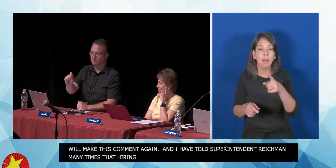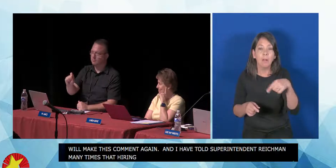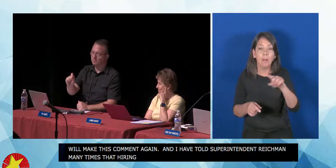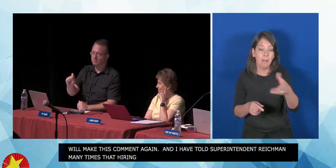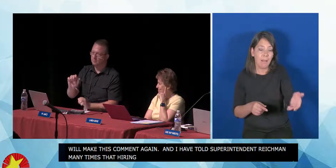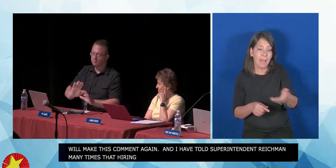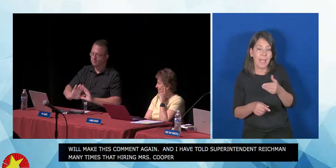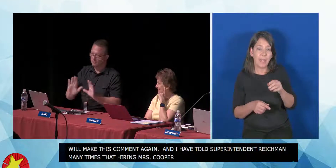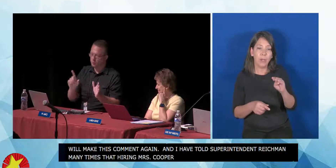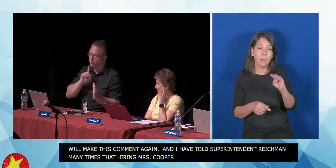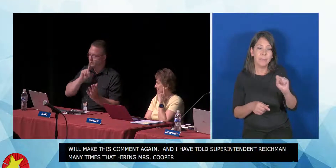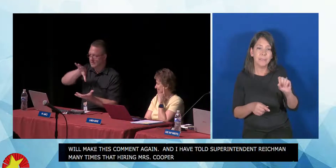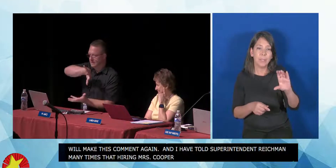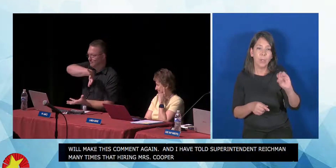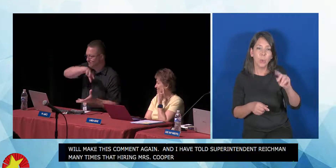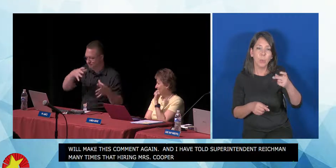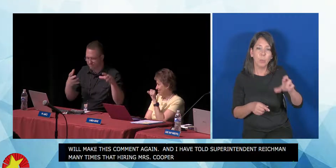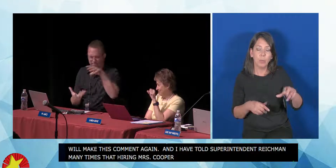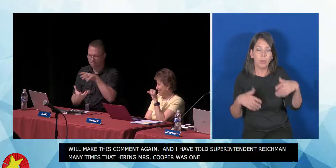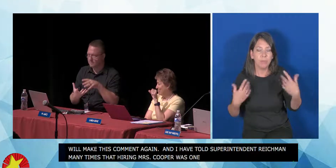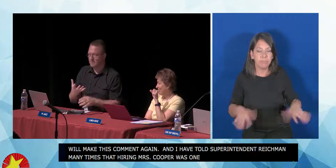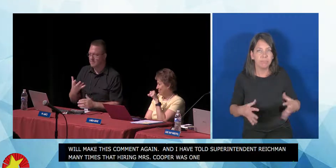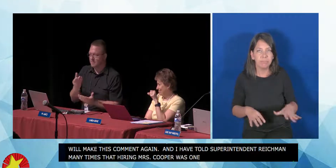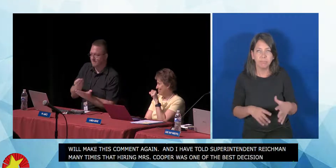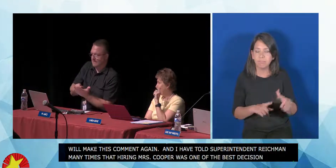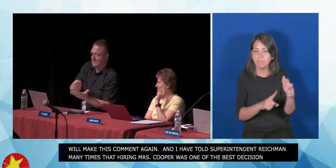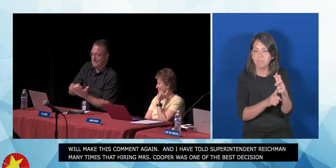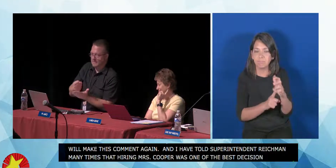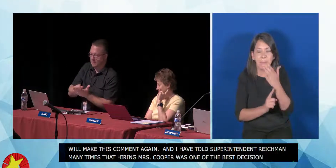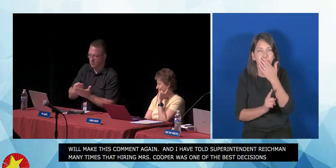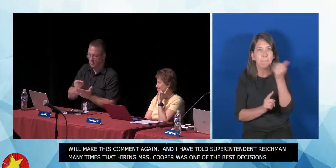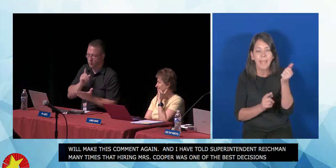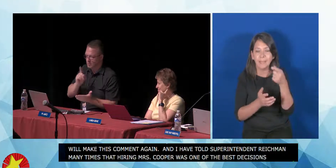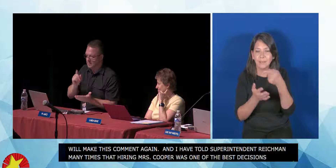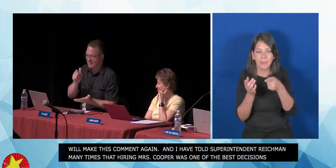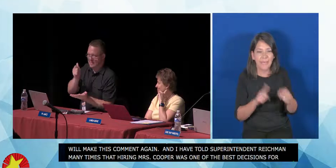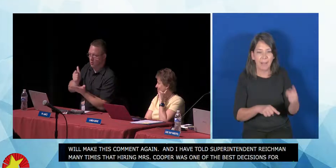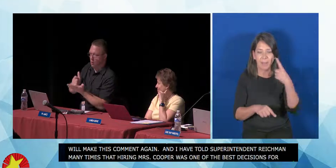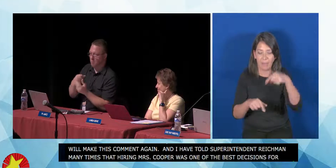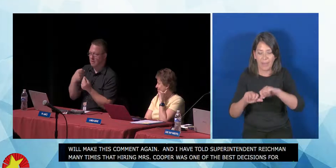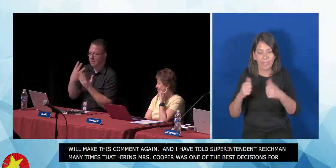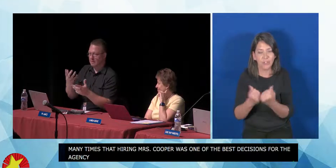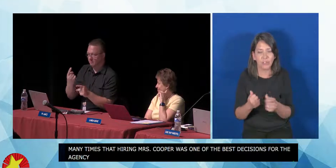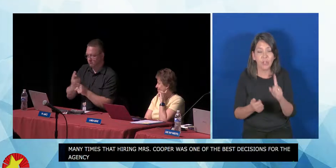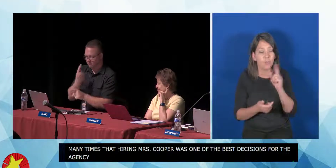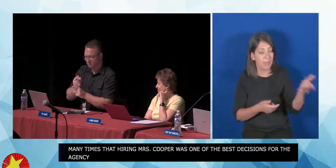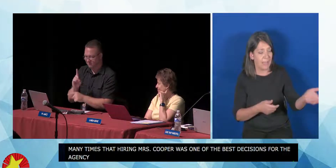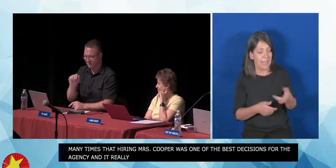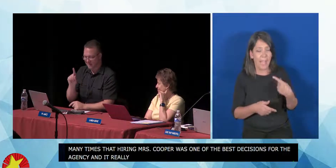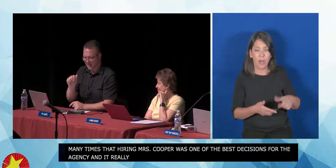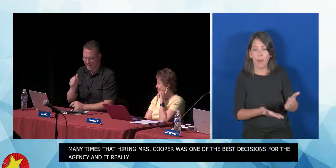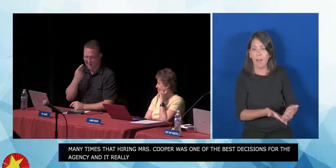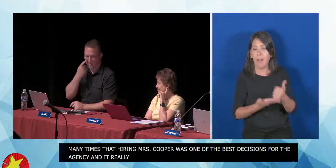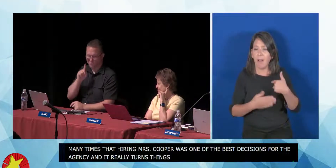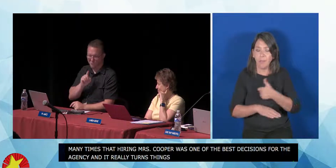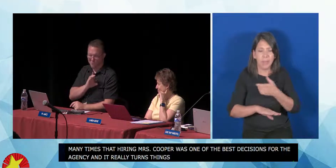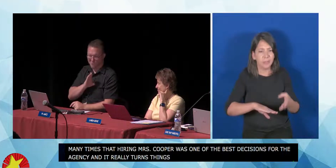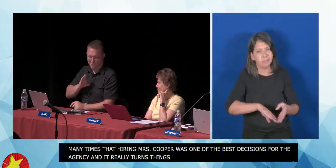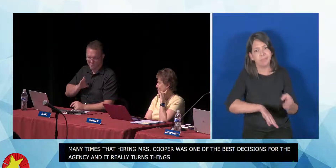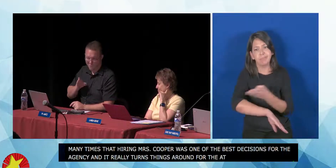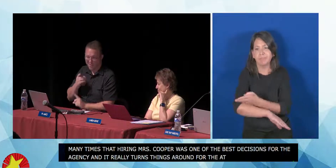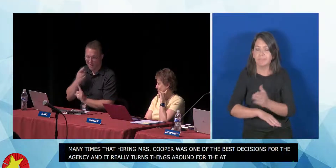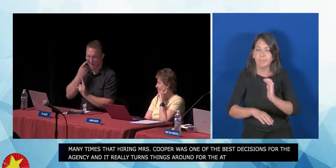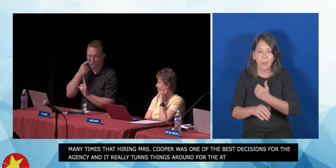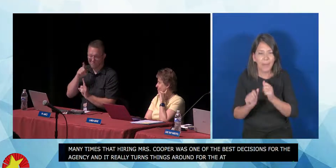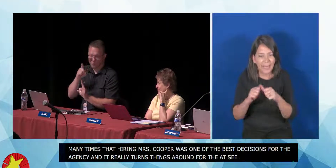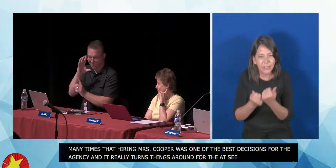for the agency. It really turned things around for the agency, and it really